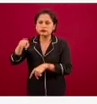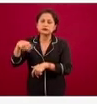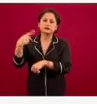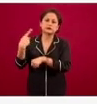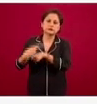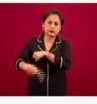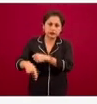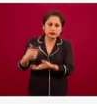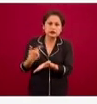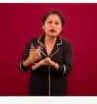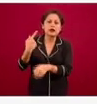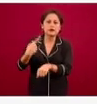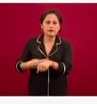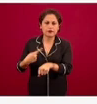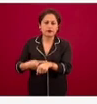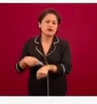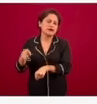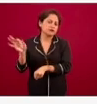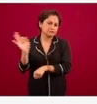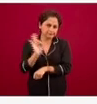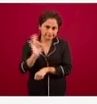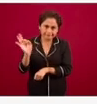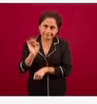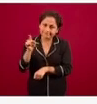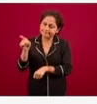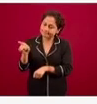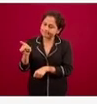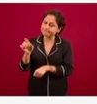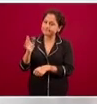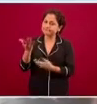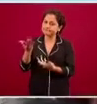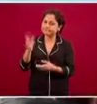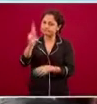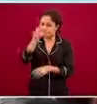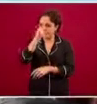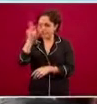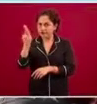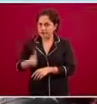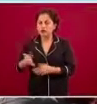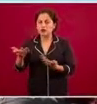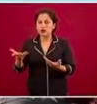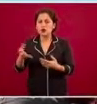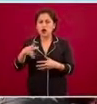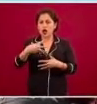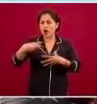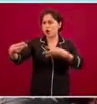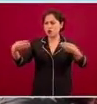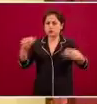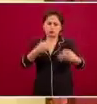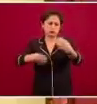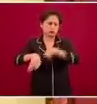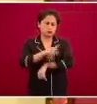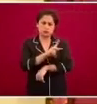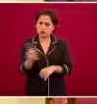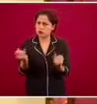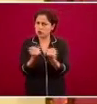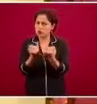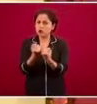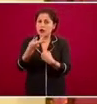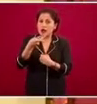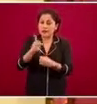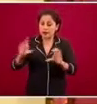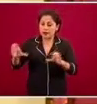these senior citizen groups have a higher risk not only of contracting the disease, but